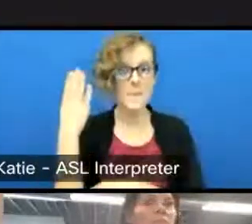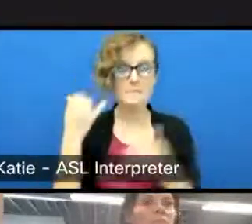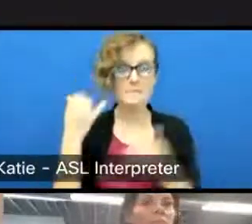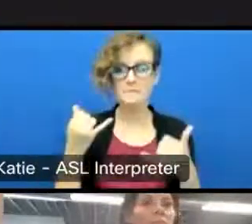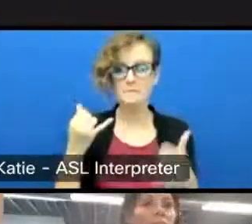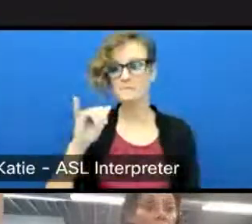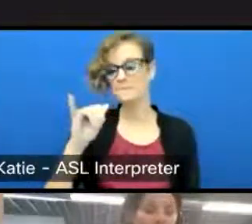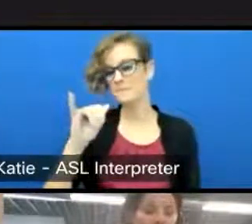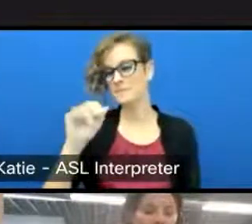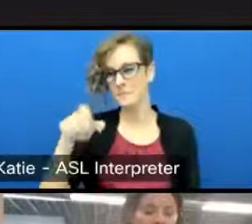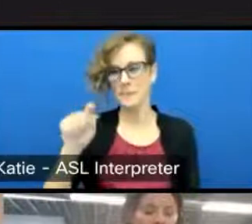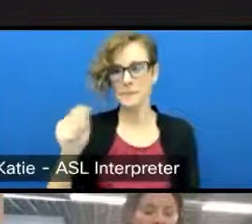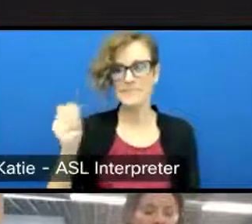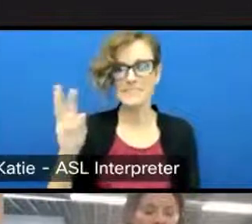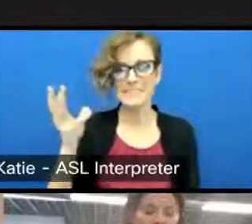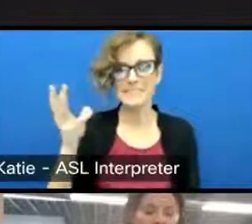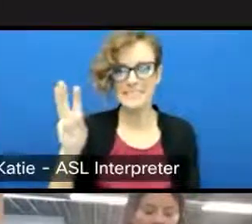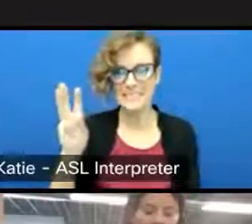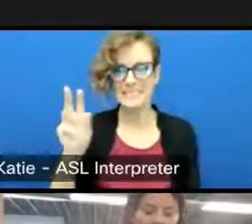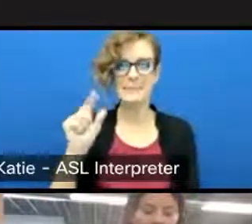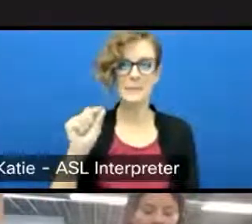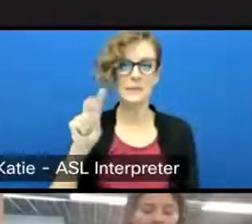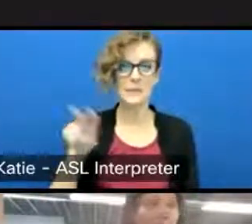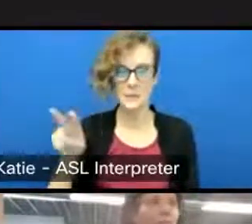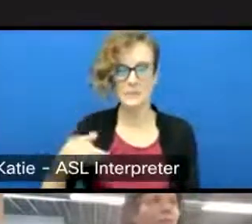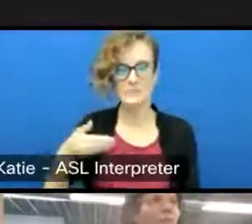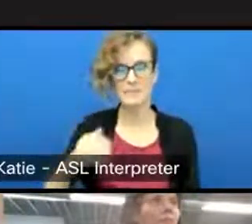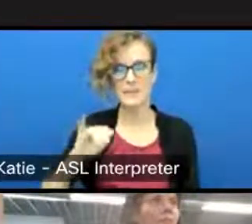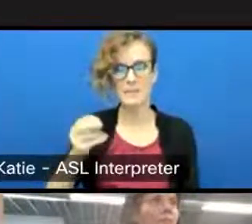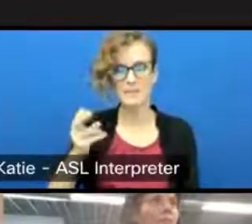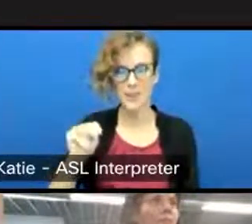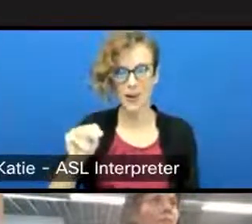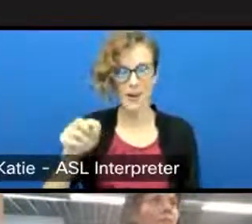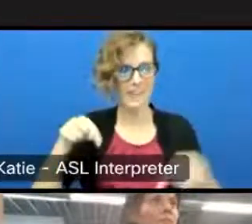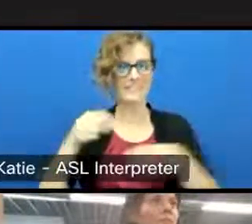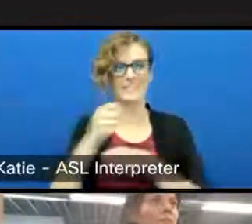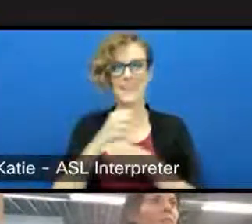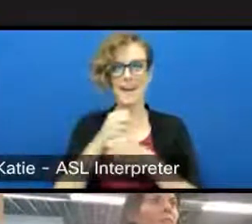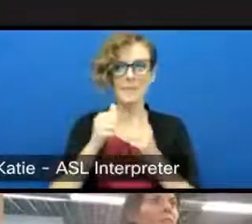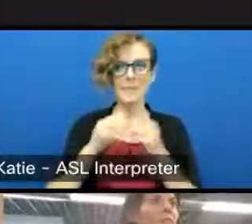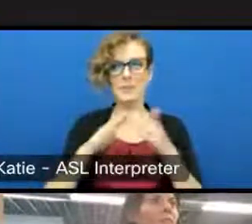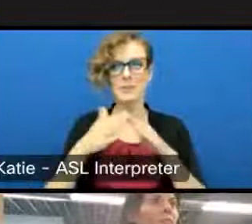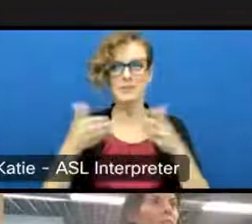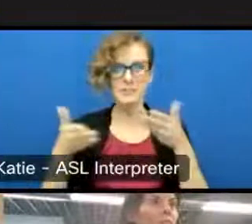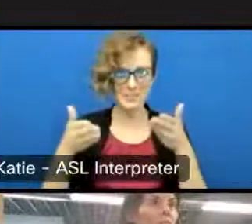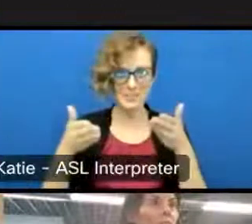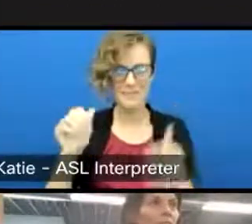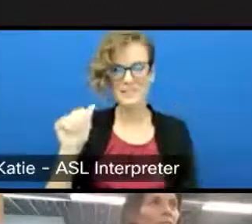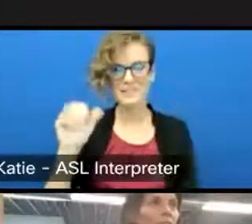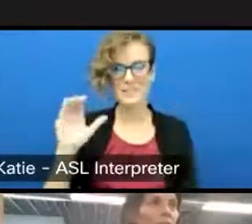Director of Community Services. This is Coffee with Community Services, Alta California Regional Center. We've got